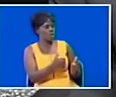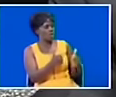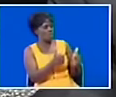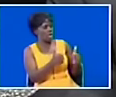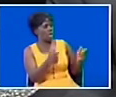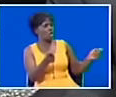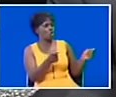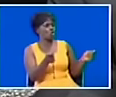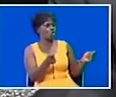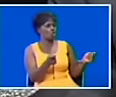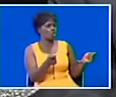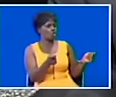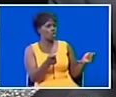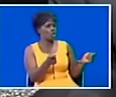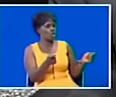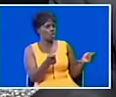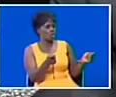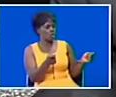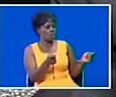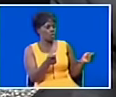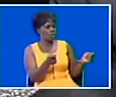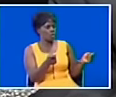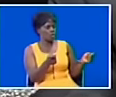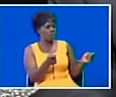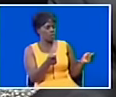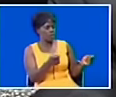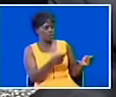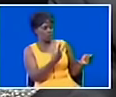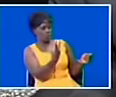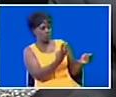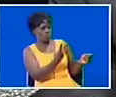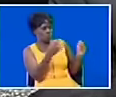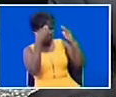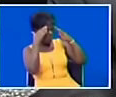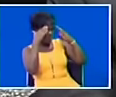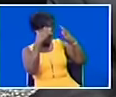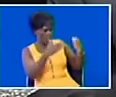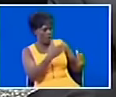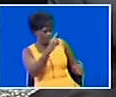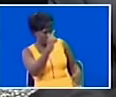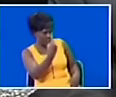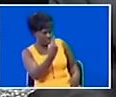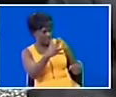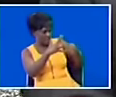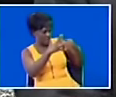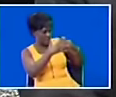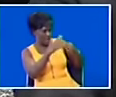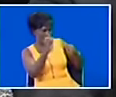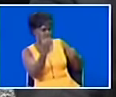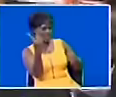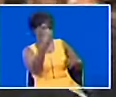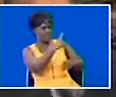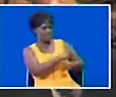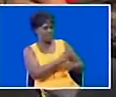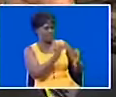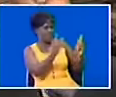well-run, an economy where inflation is contained. And those are going to be the focus for the first 90 days. Mm-hmm.